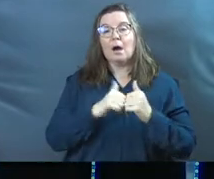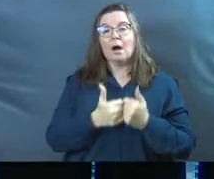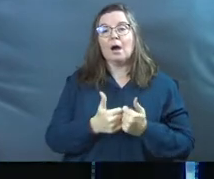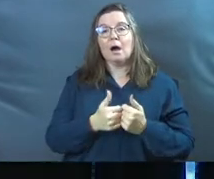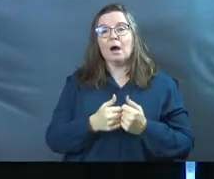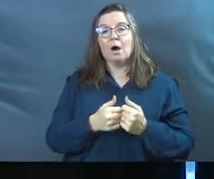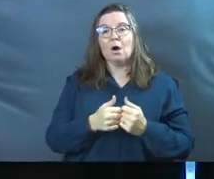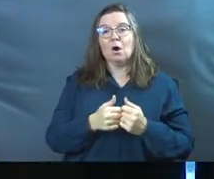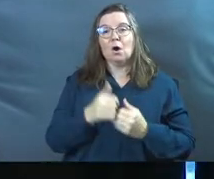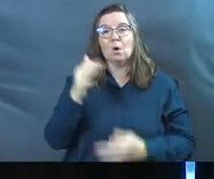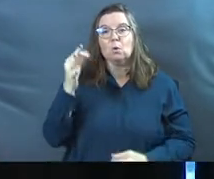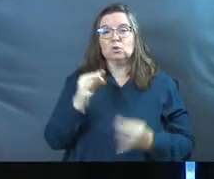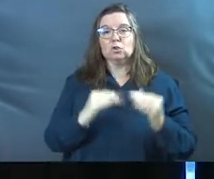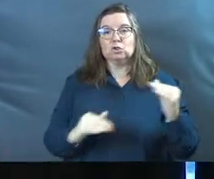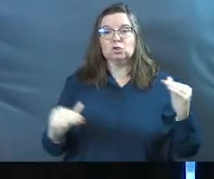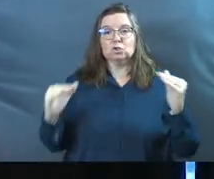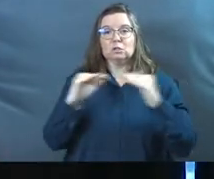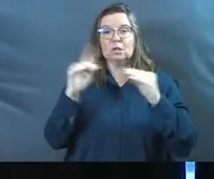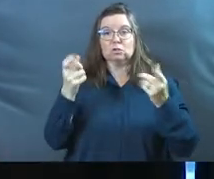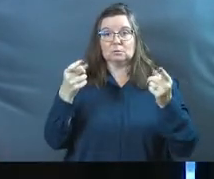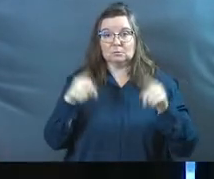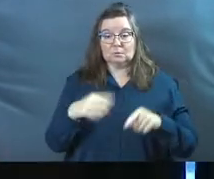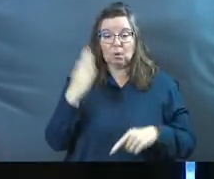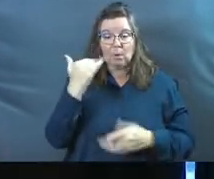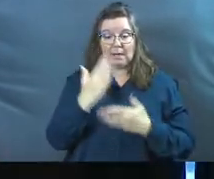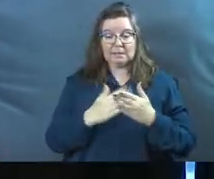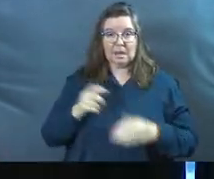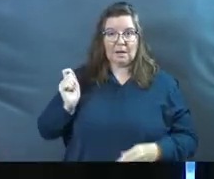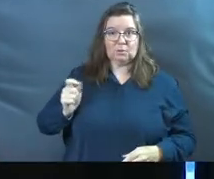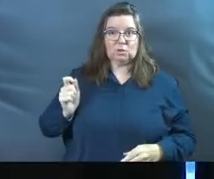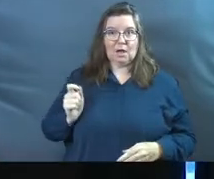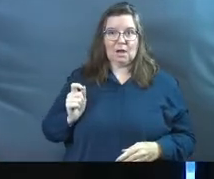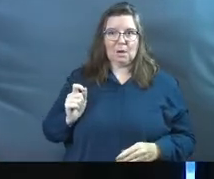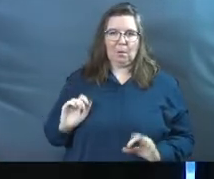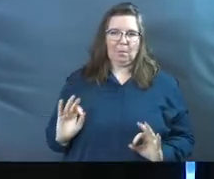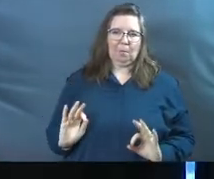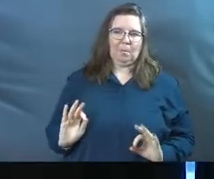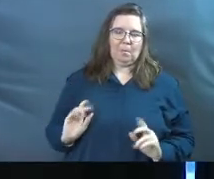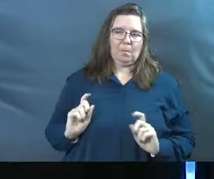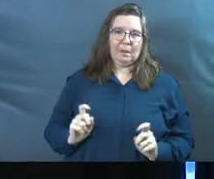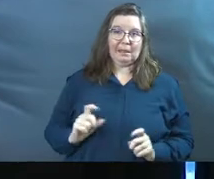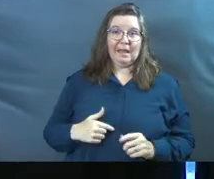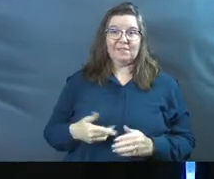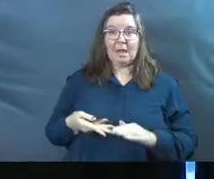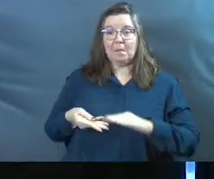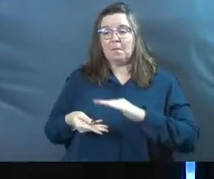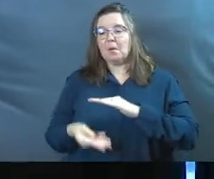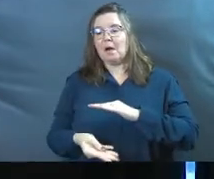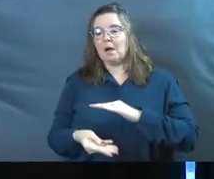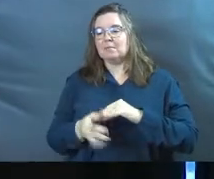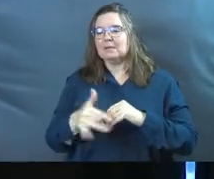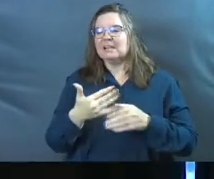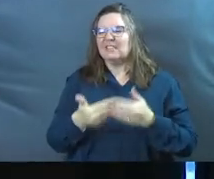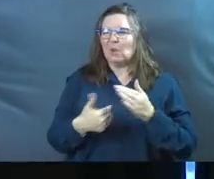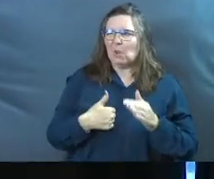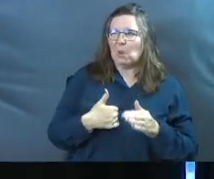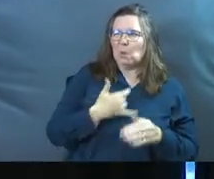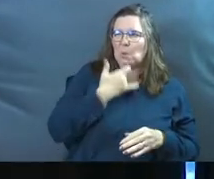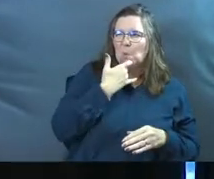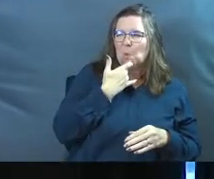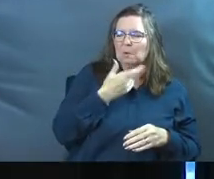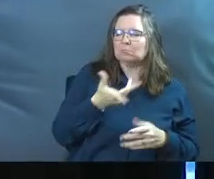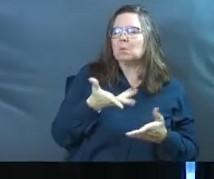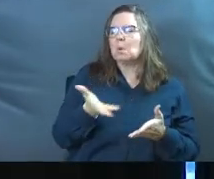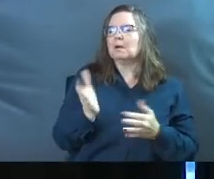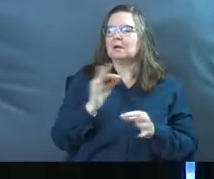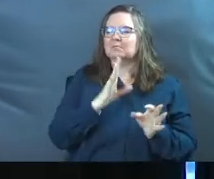how justice should be carried out, because some judges would go too small. Like if someone came and bribed the judge and said, even though I did this,